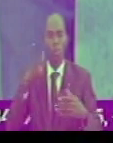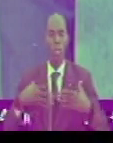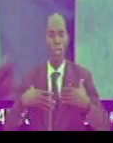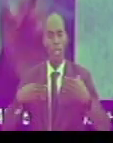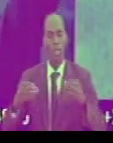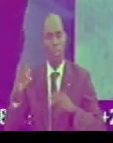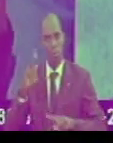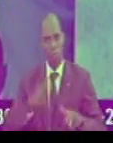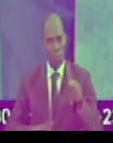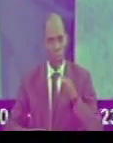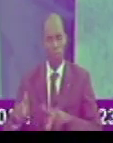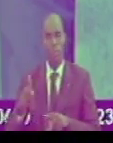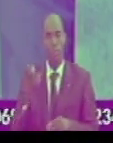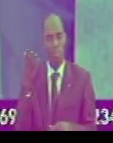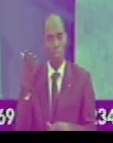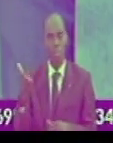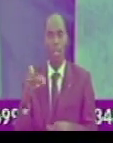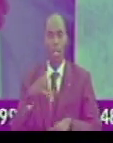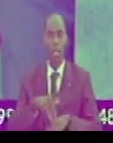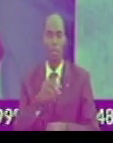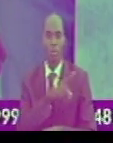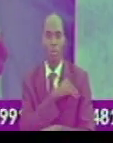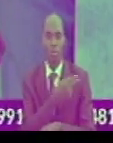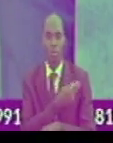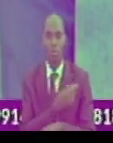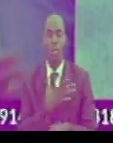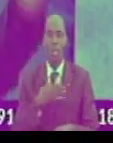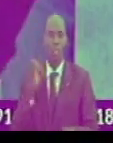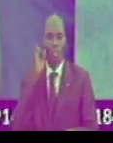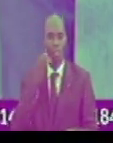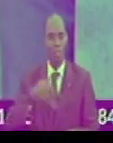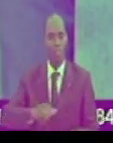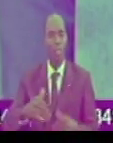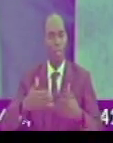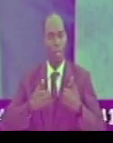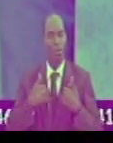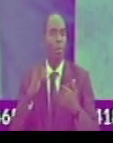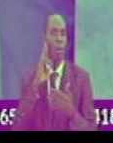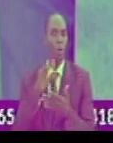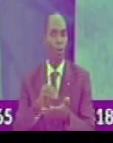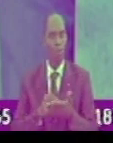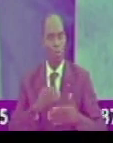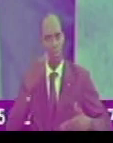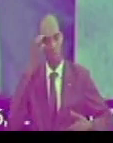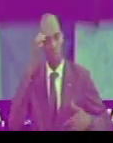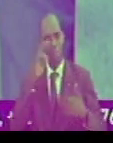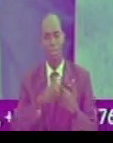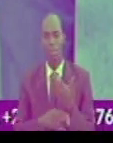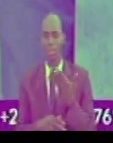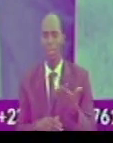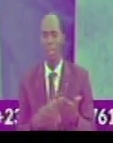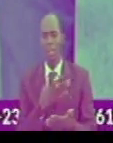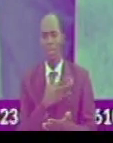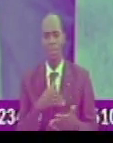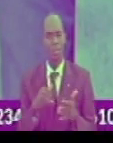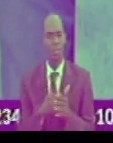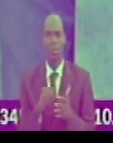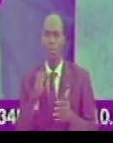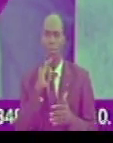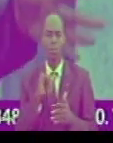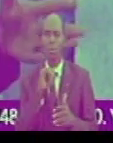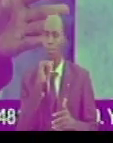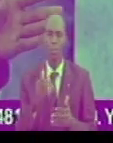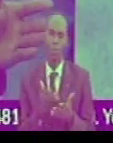God, it is an error for me to be healing people in the hospital, and I'll be passing through sicknesses. And to God be the glory,